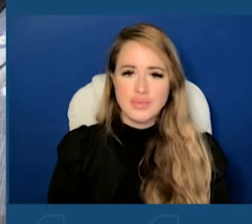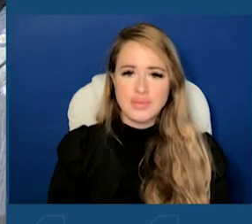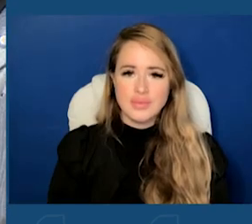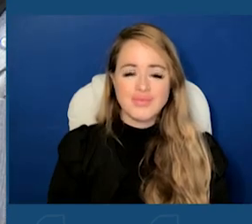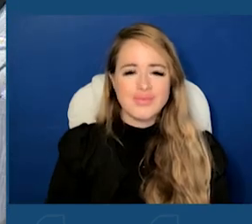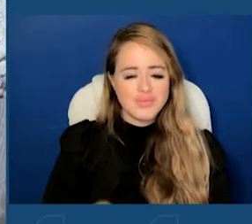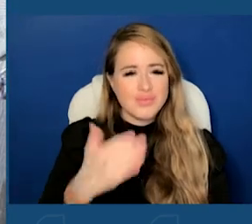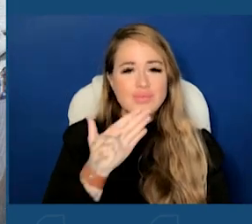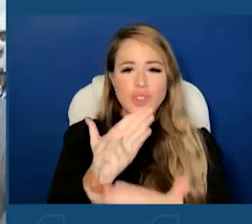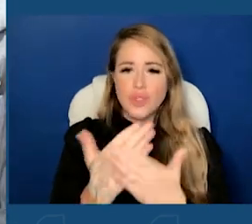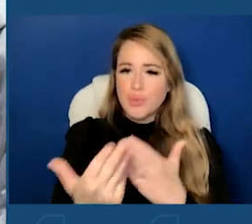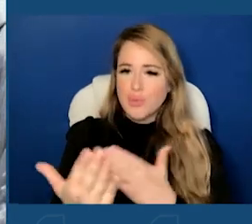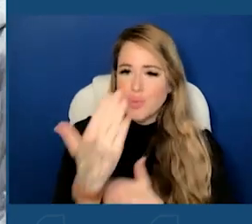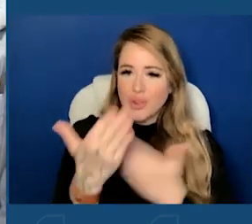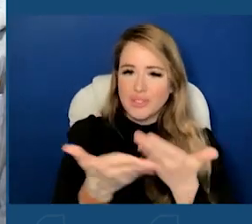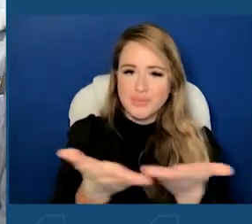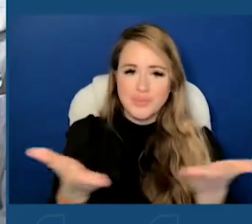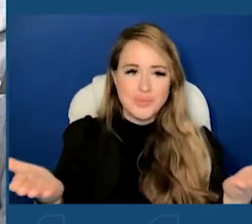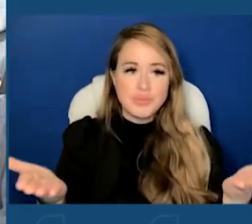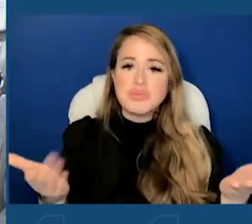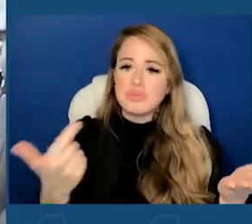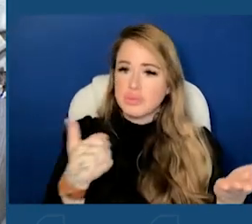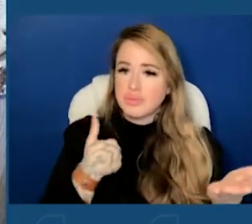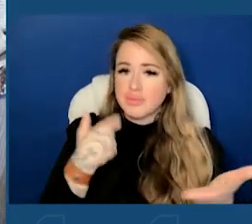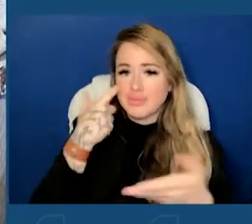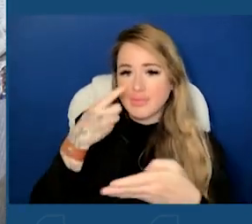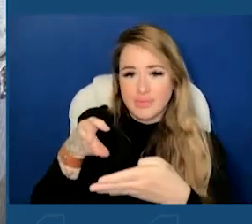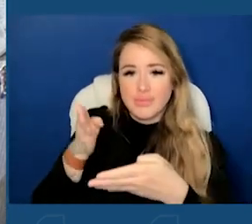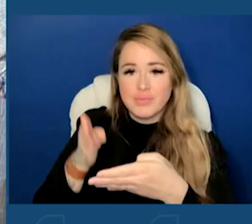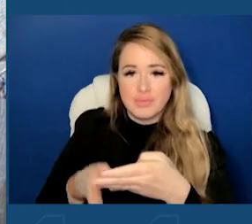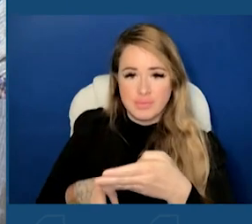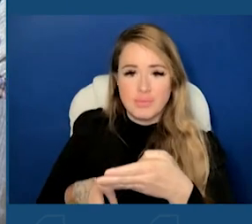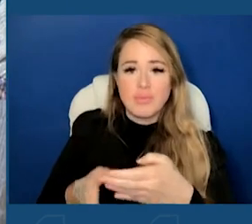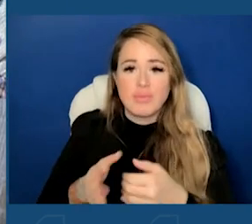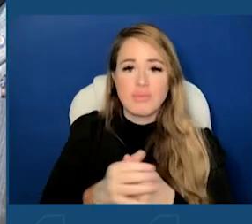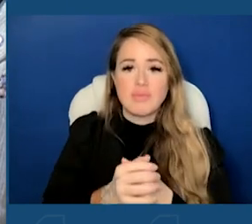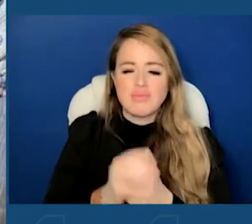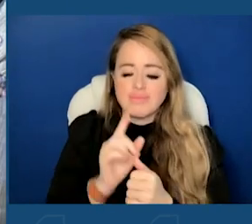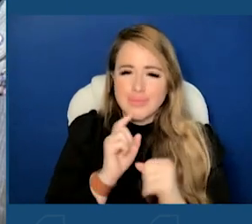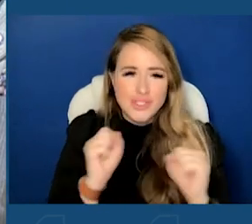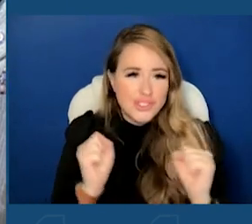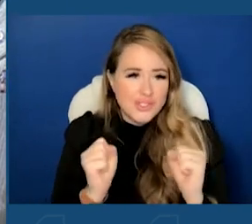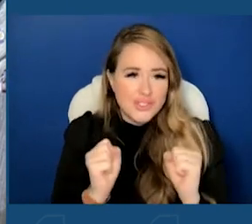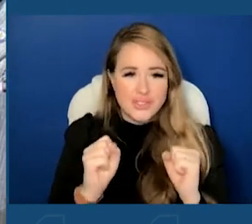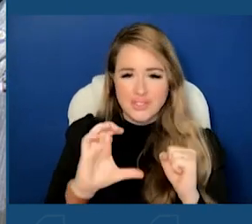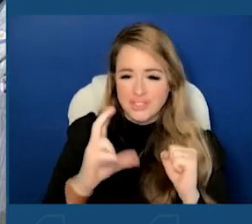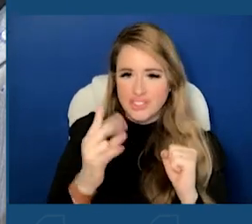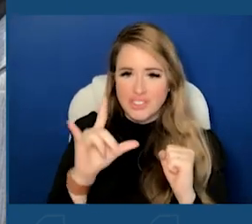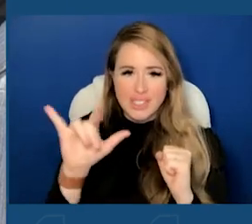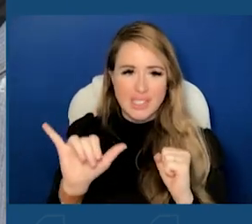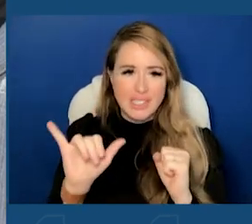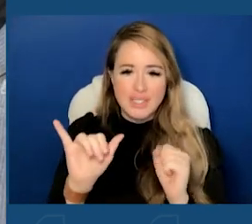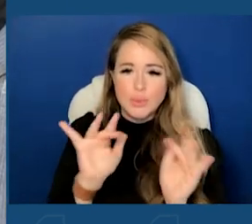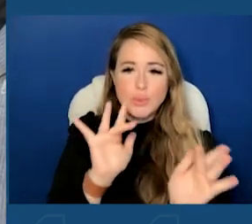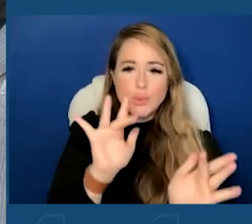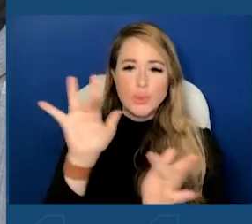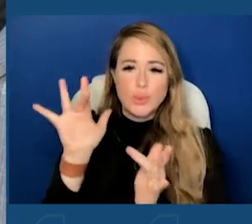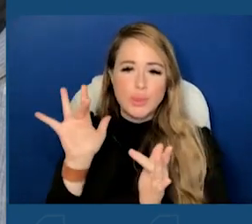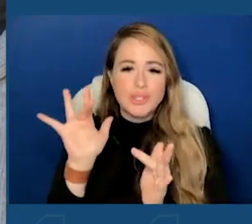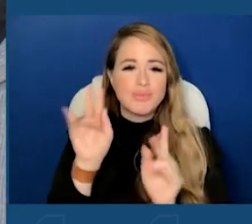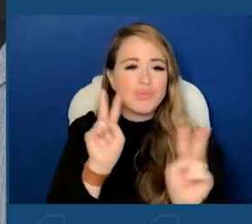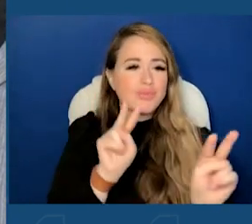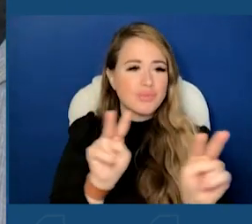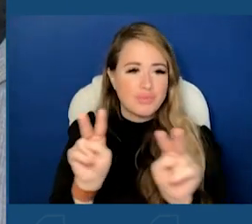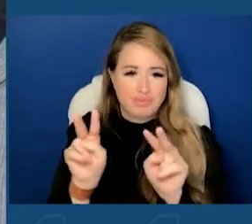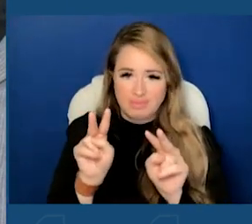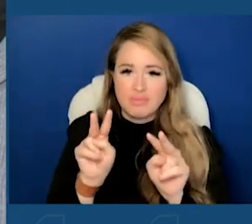Good morning, everyone. I just completed a very chilly, should I say the least, tour of part of Far Rockaway